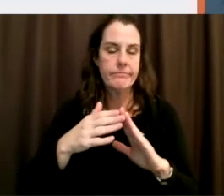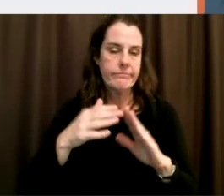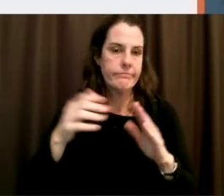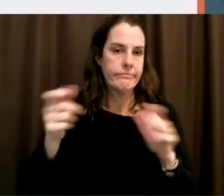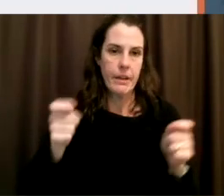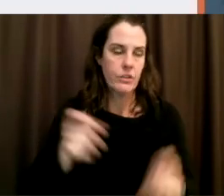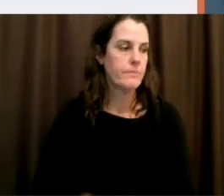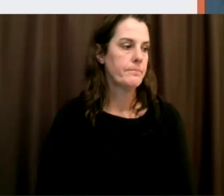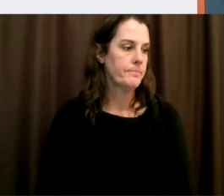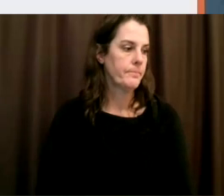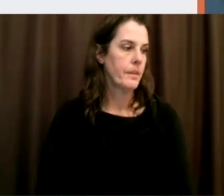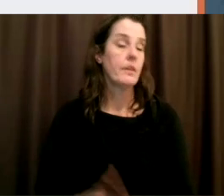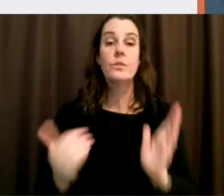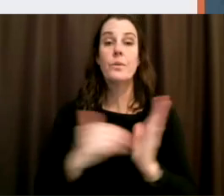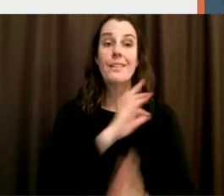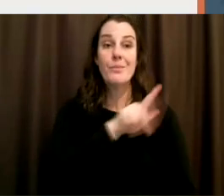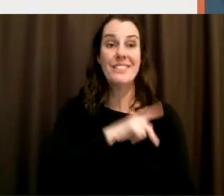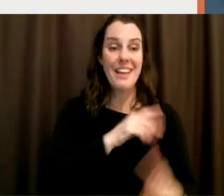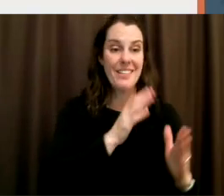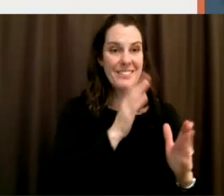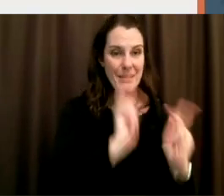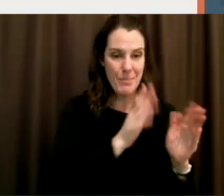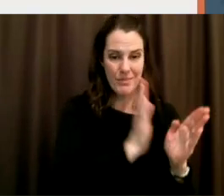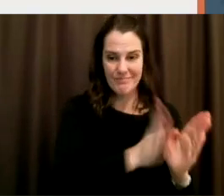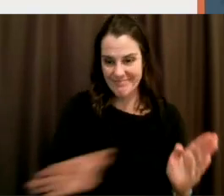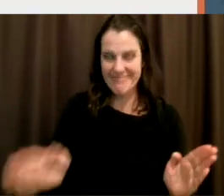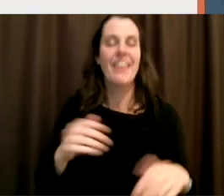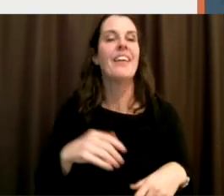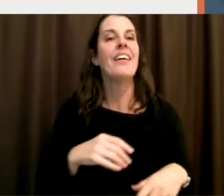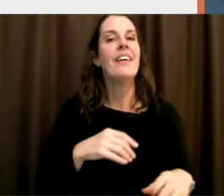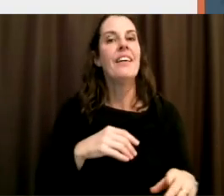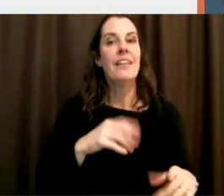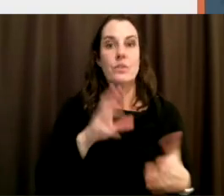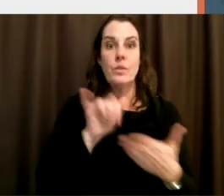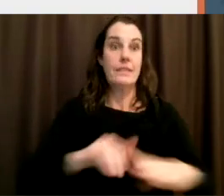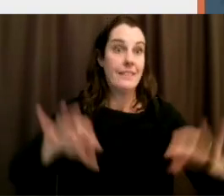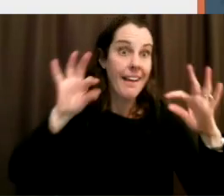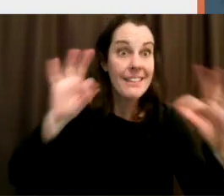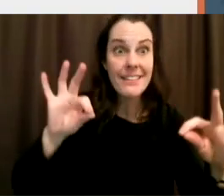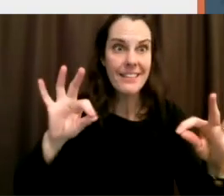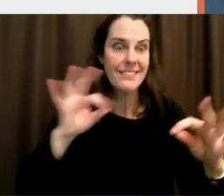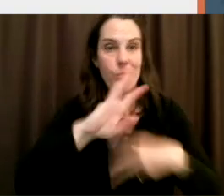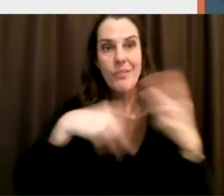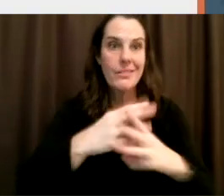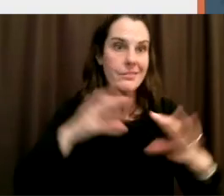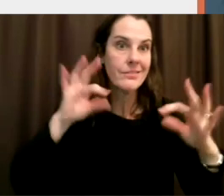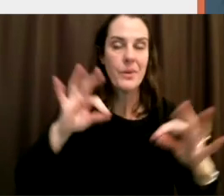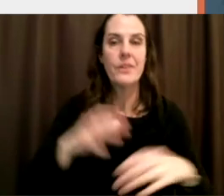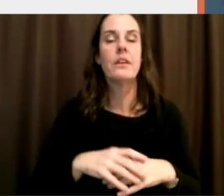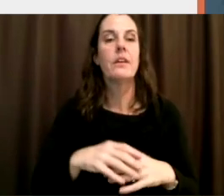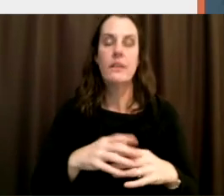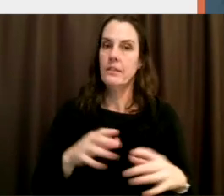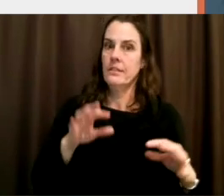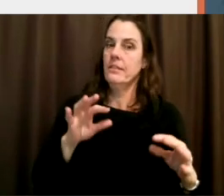Okay, so let's talk about personnel. So within this is ideally, right? Ideally, you would have a